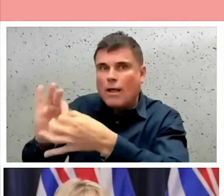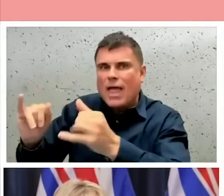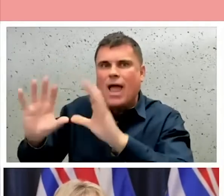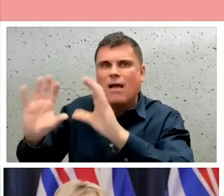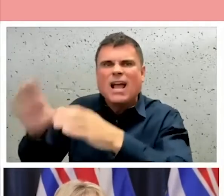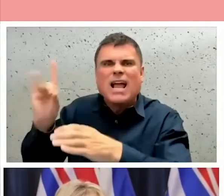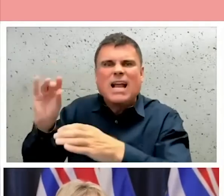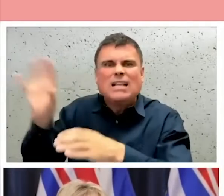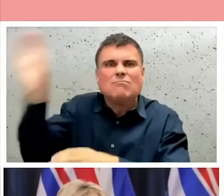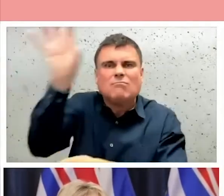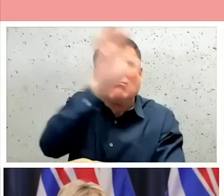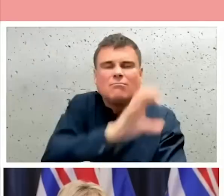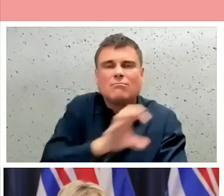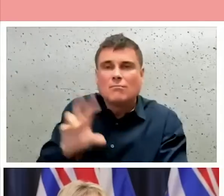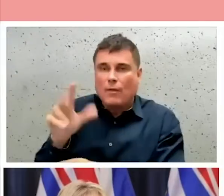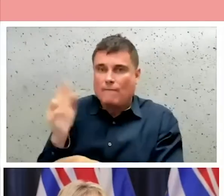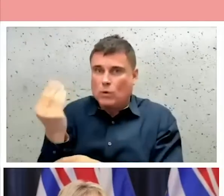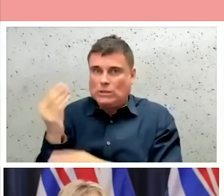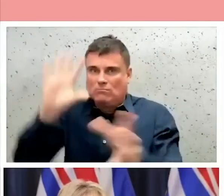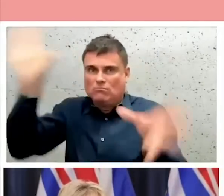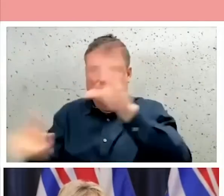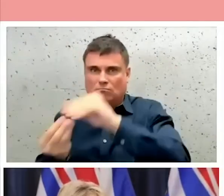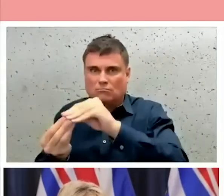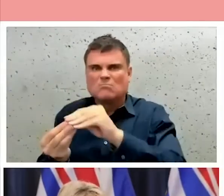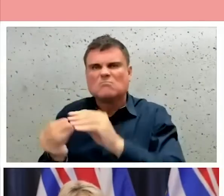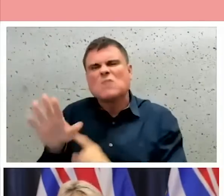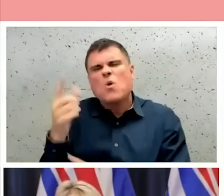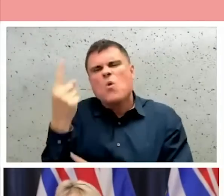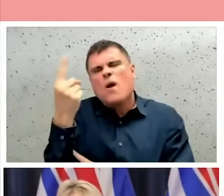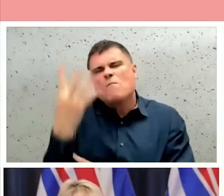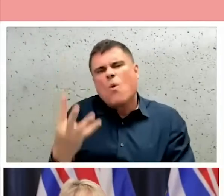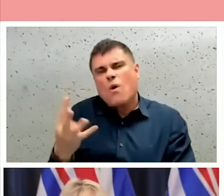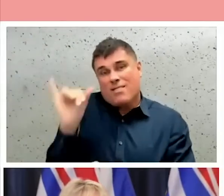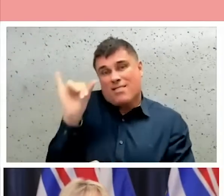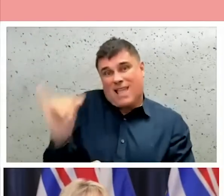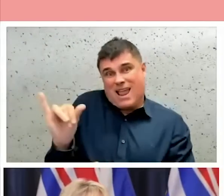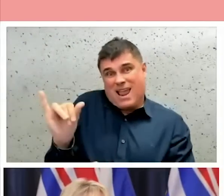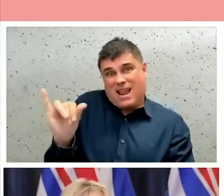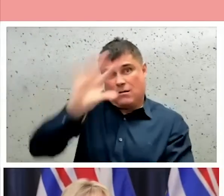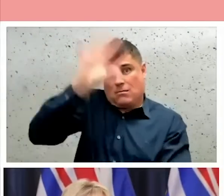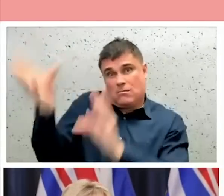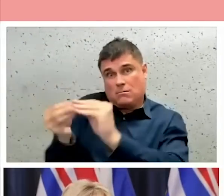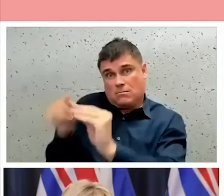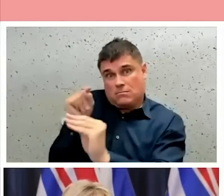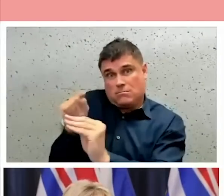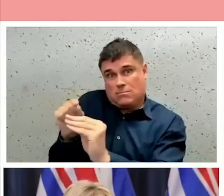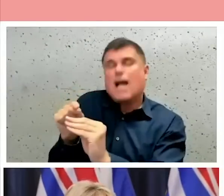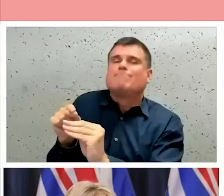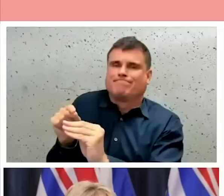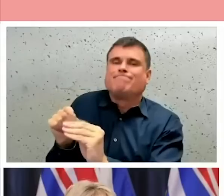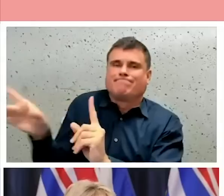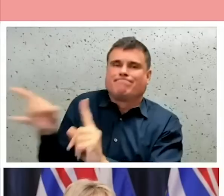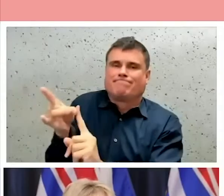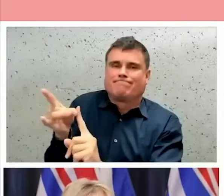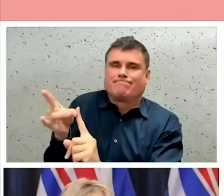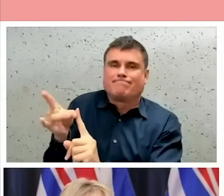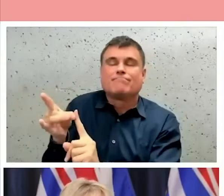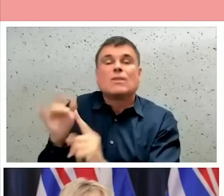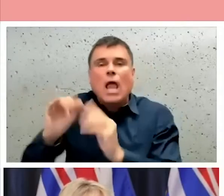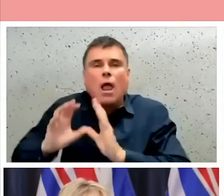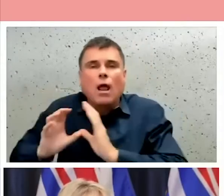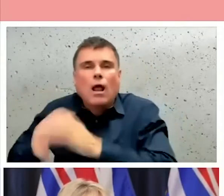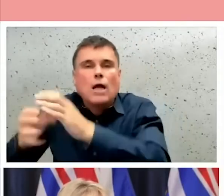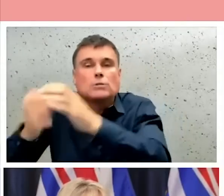age group of children in the region. And a cluster, as we've defined it, is 2 or more cases within